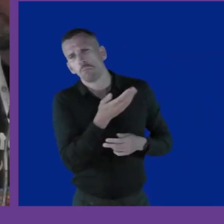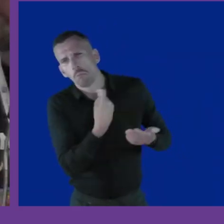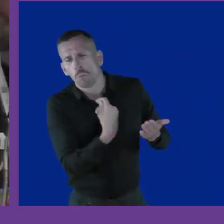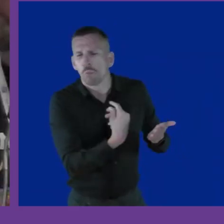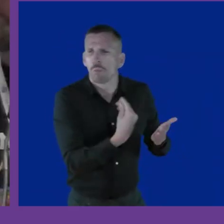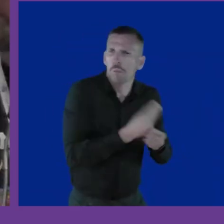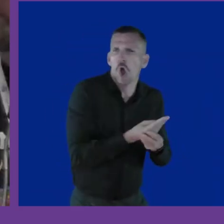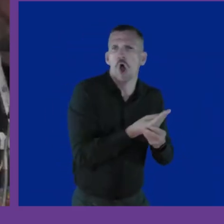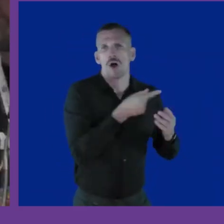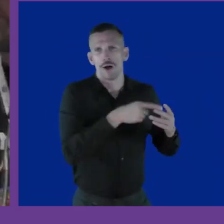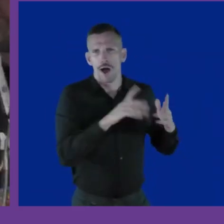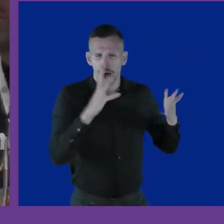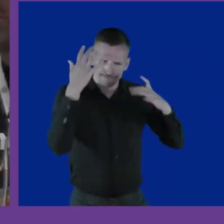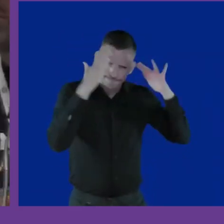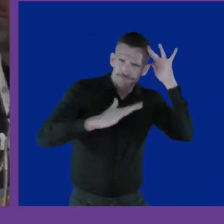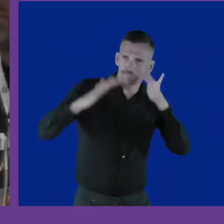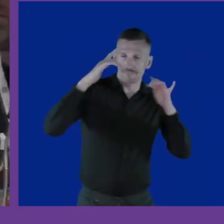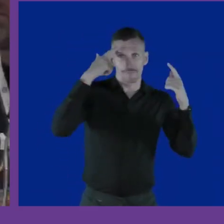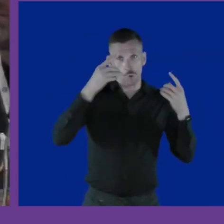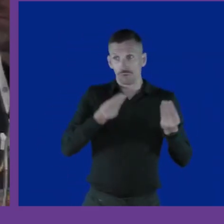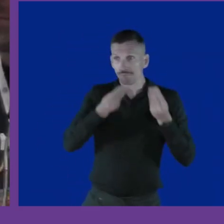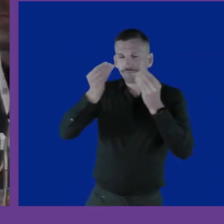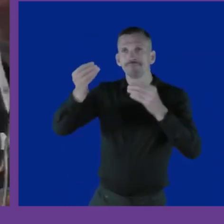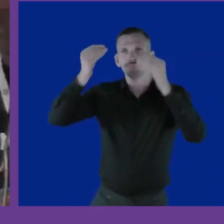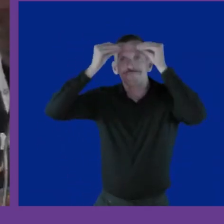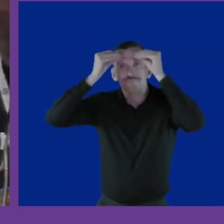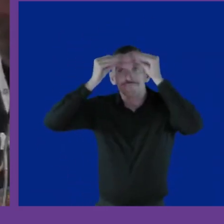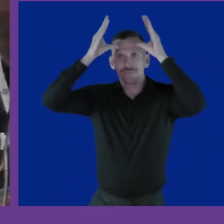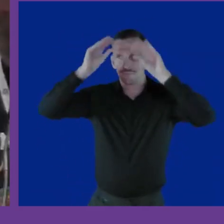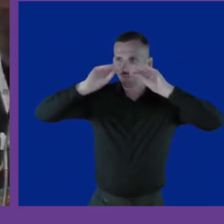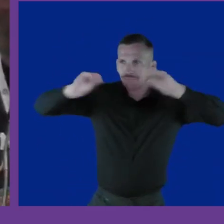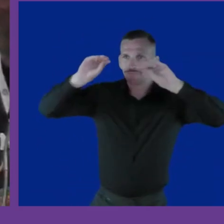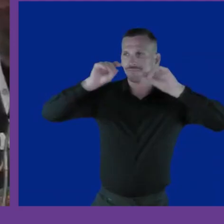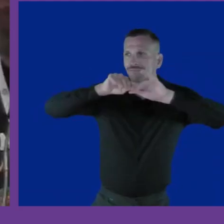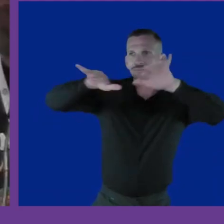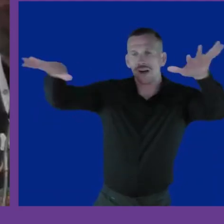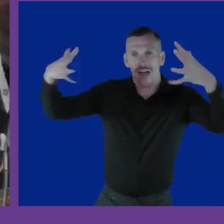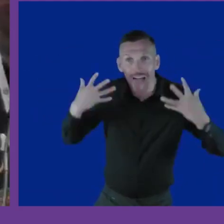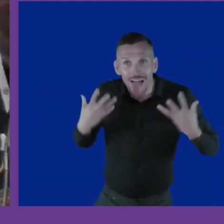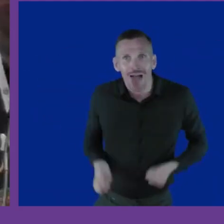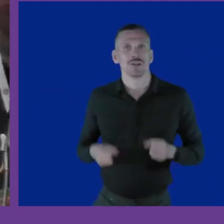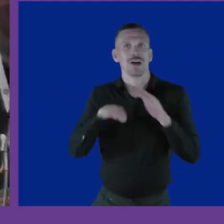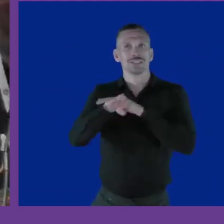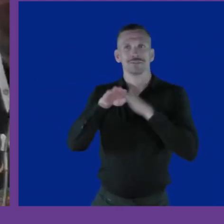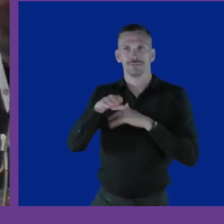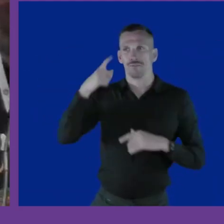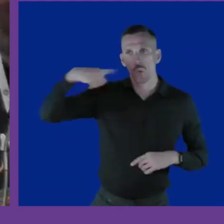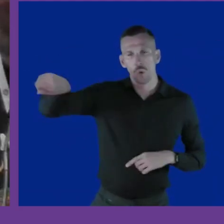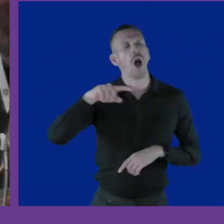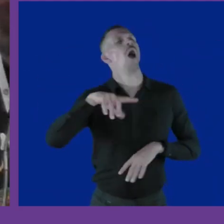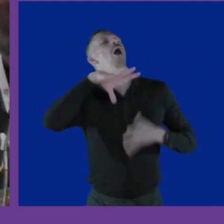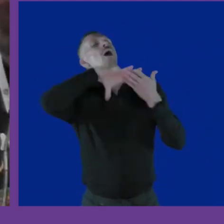else, bring in the knowledge. There's plenty of opportunities to understand how accessibility works, how